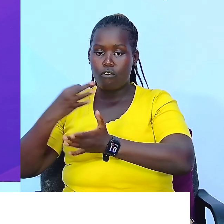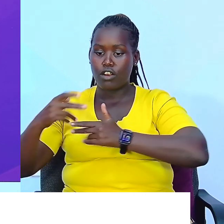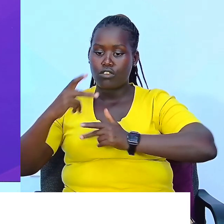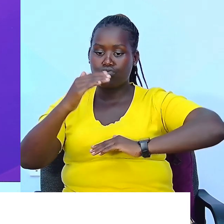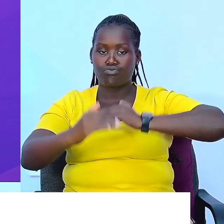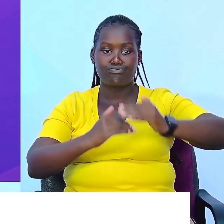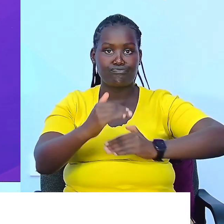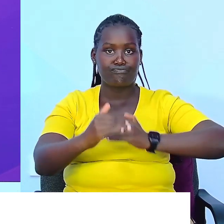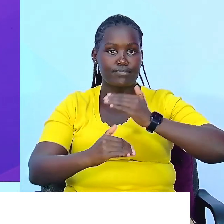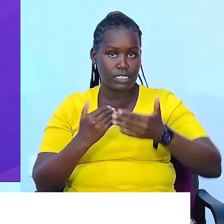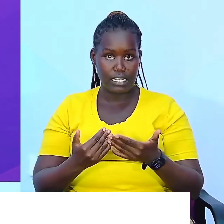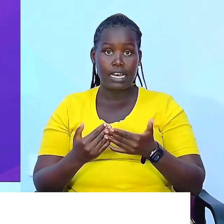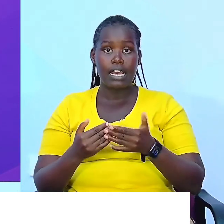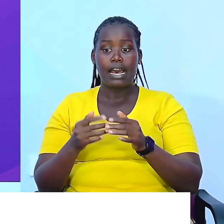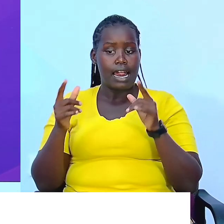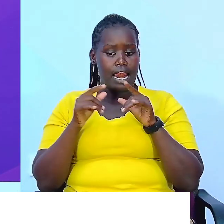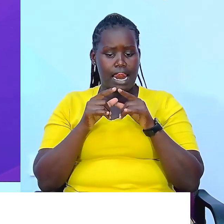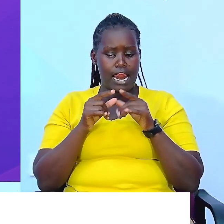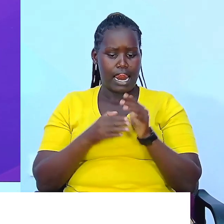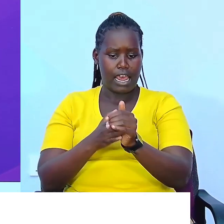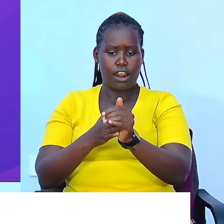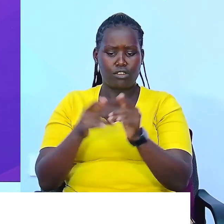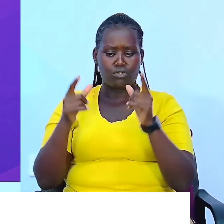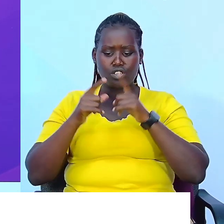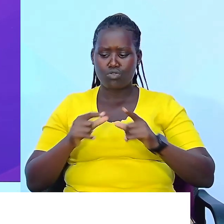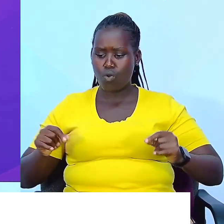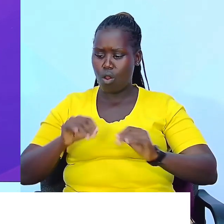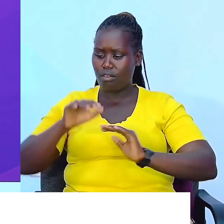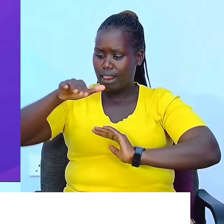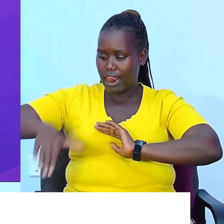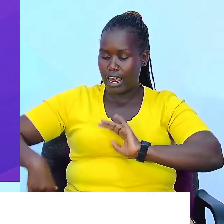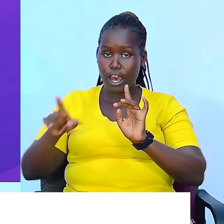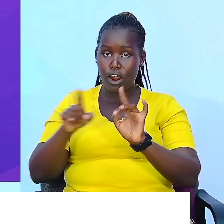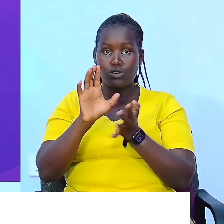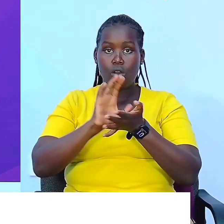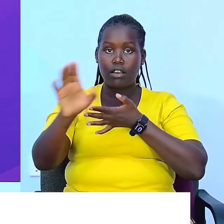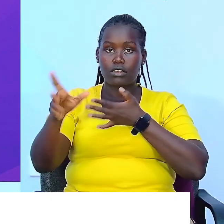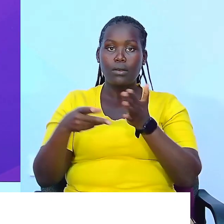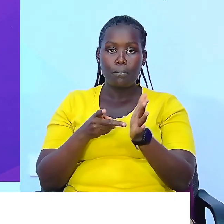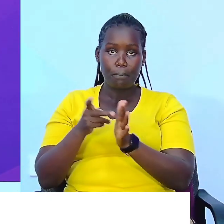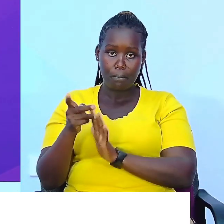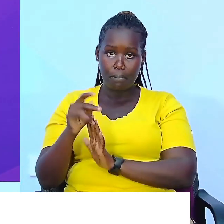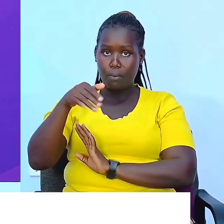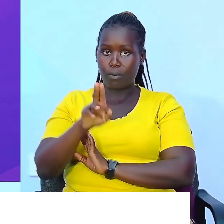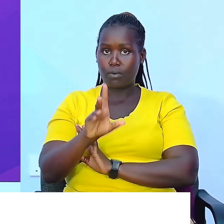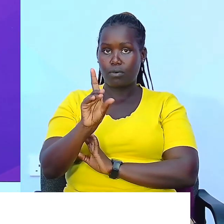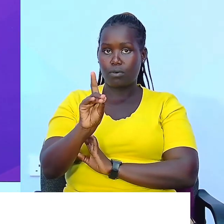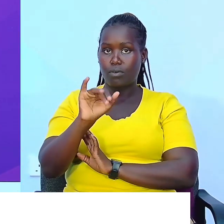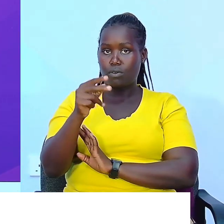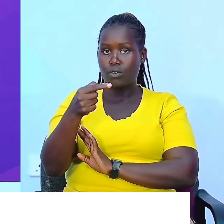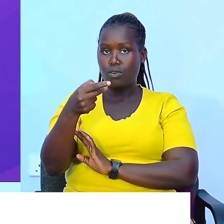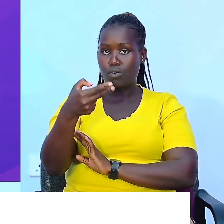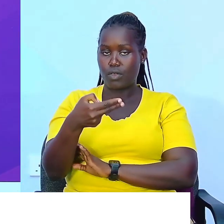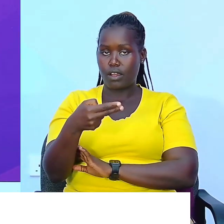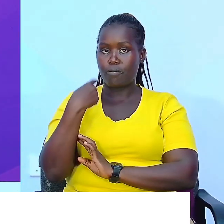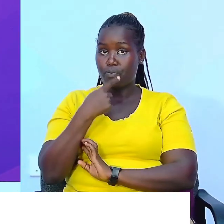claims, leading to long delays and cash payments. Judith B., who sought care at Kericho